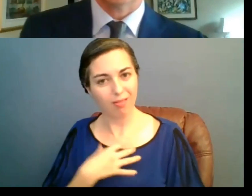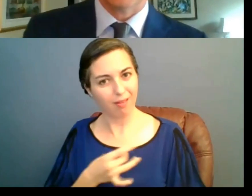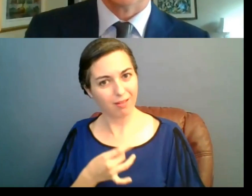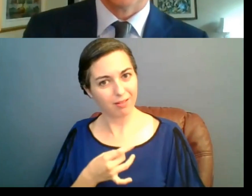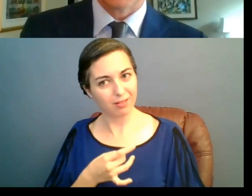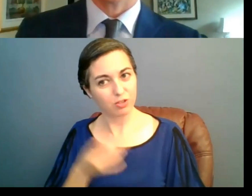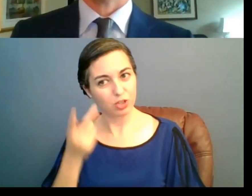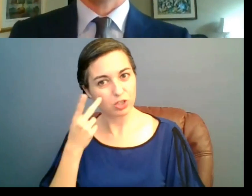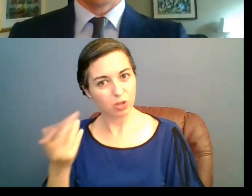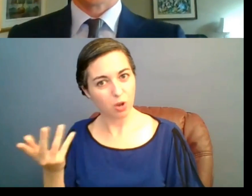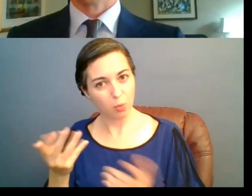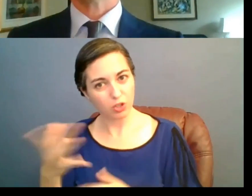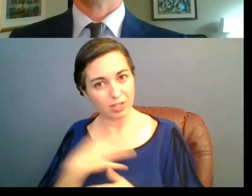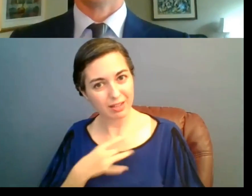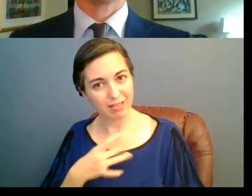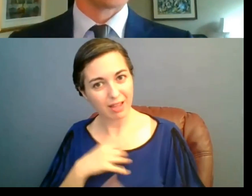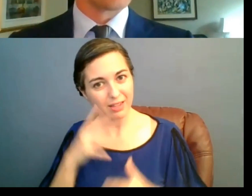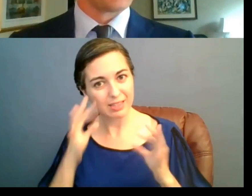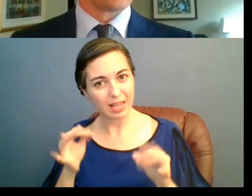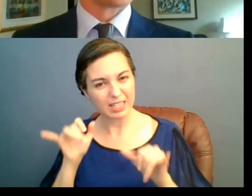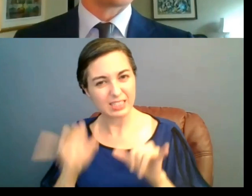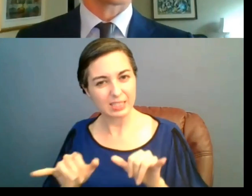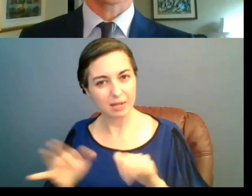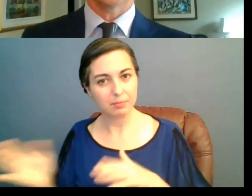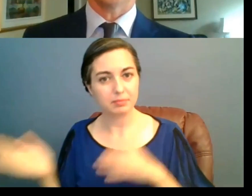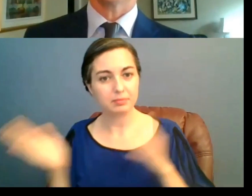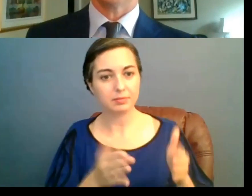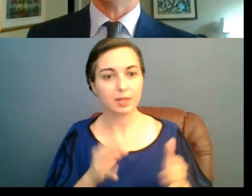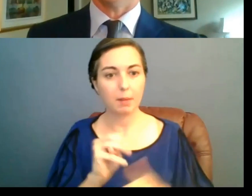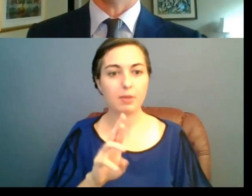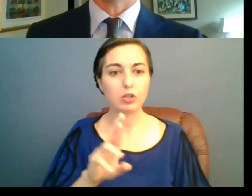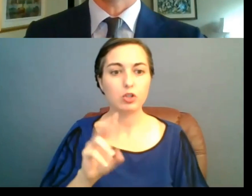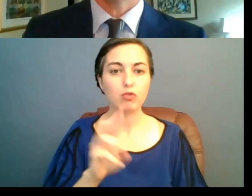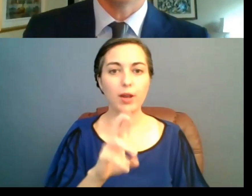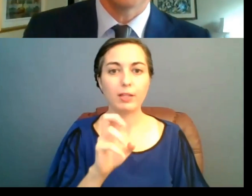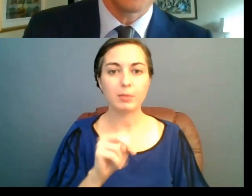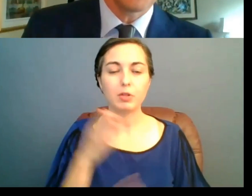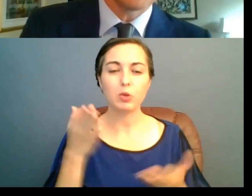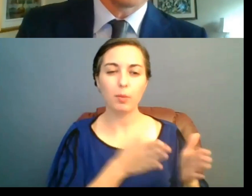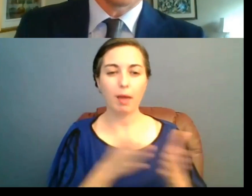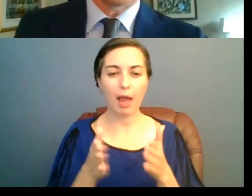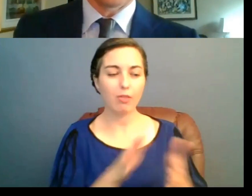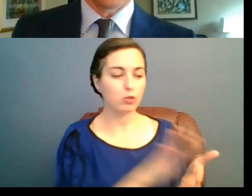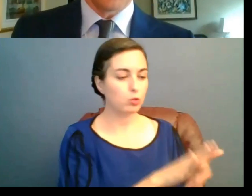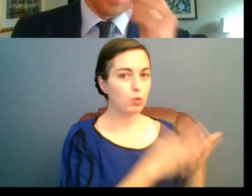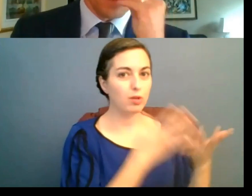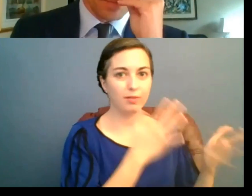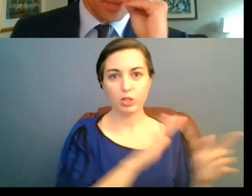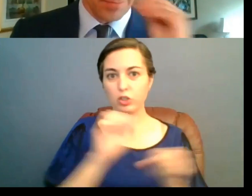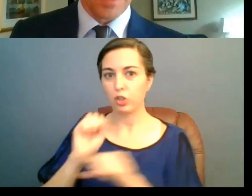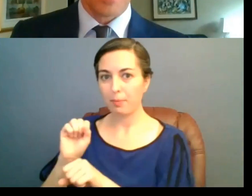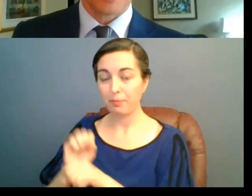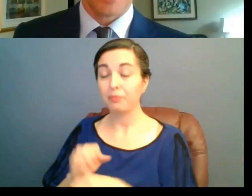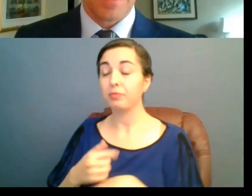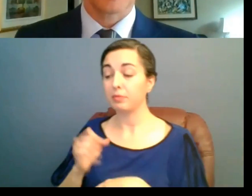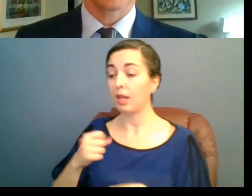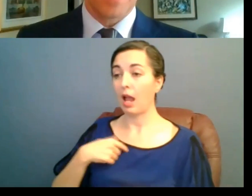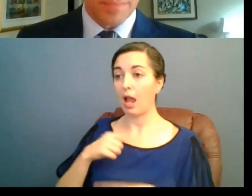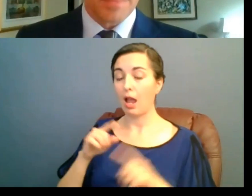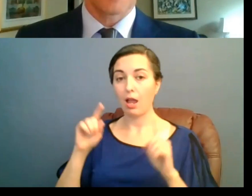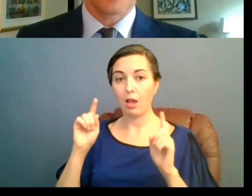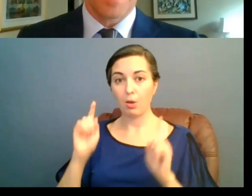stay in that lane. Mr. Raisman, what was your path from school to the job? Yeah, so I went to WashU in St.